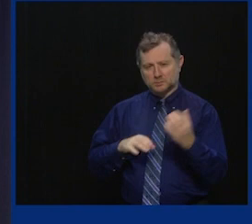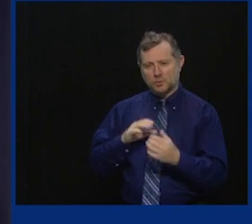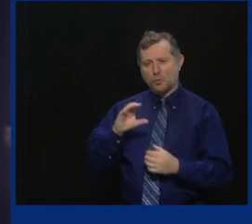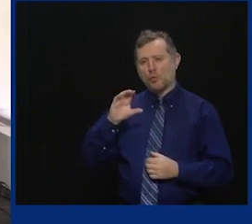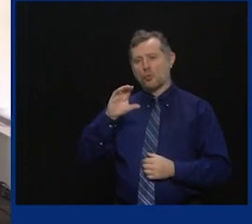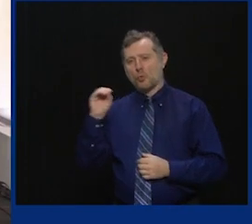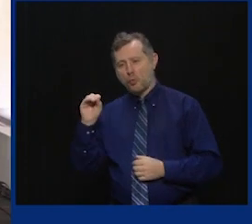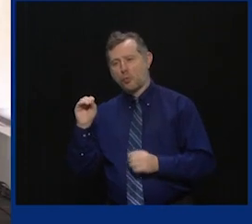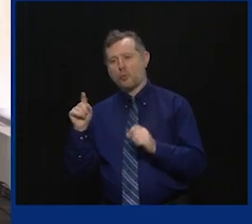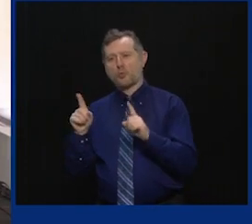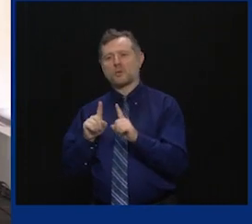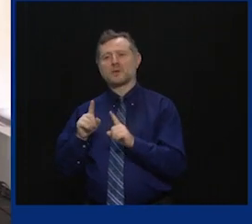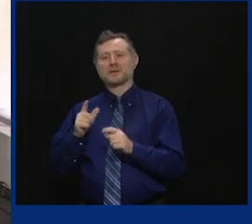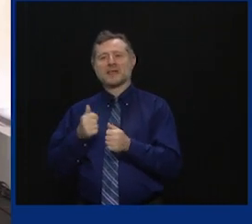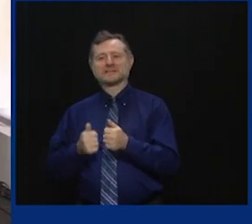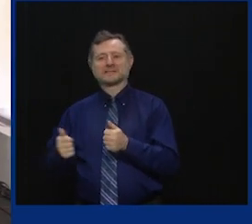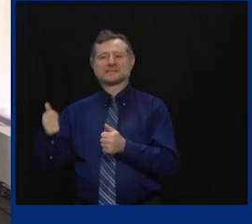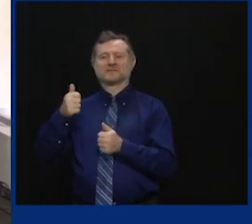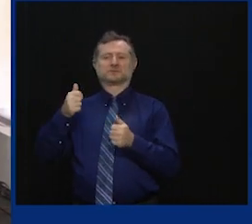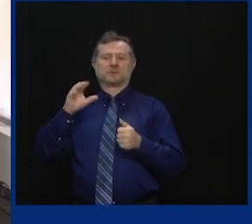Singletary.